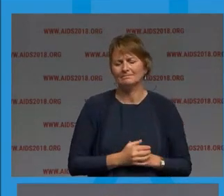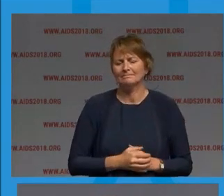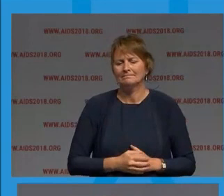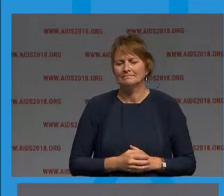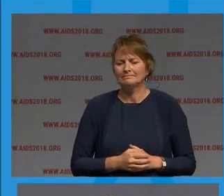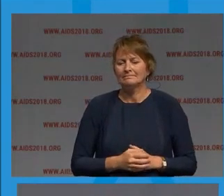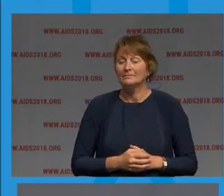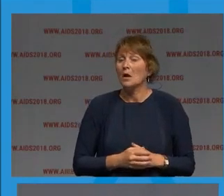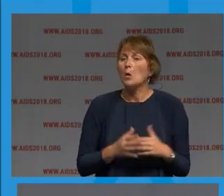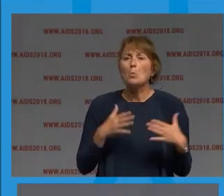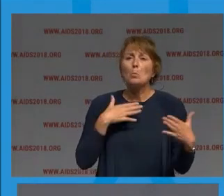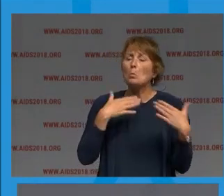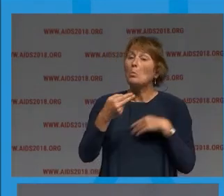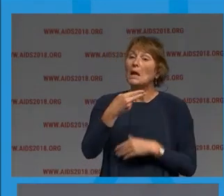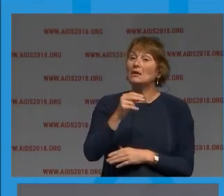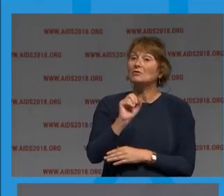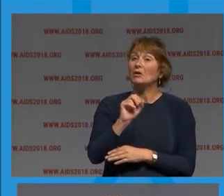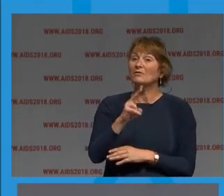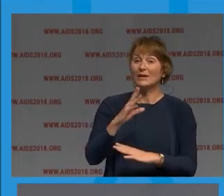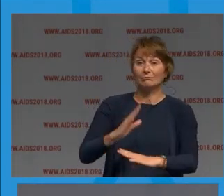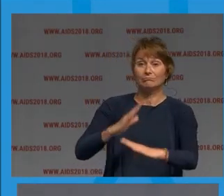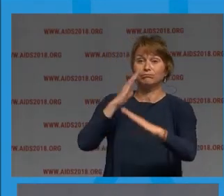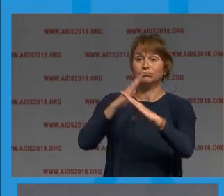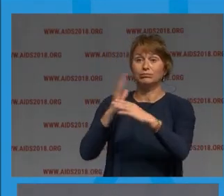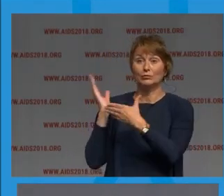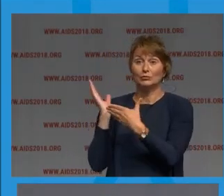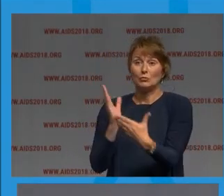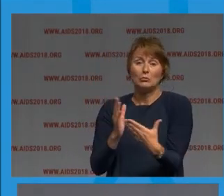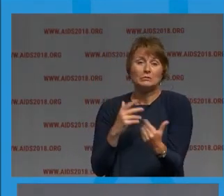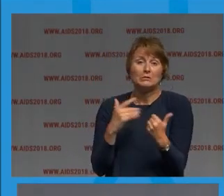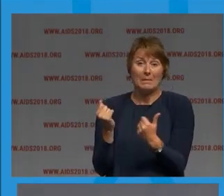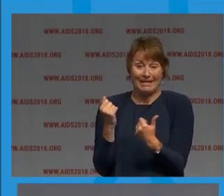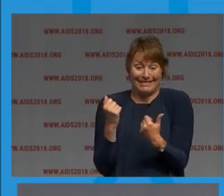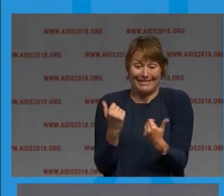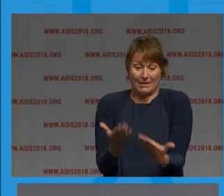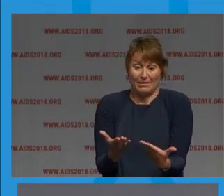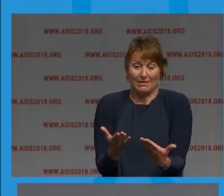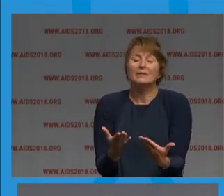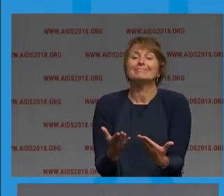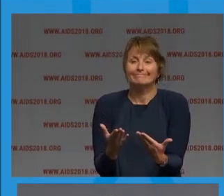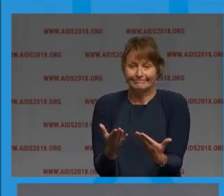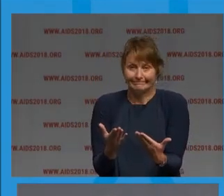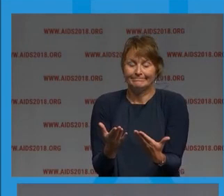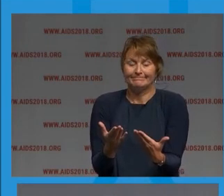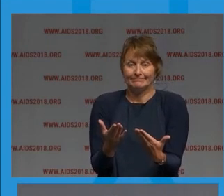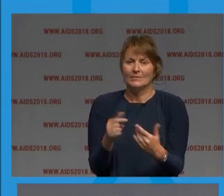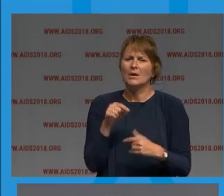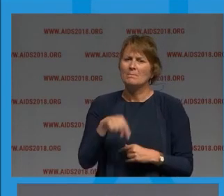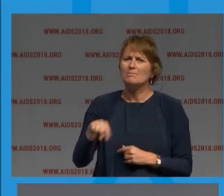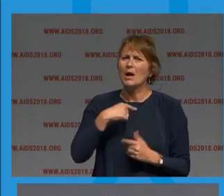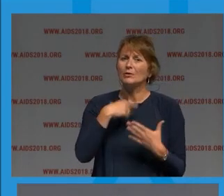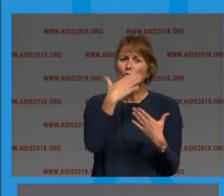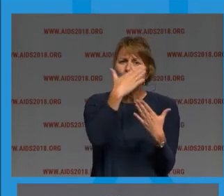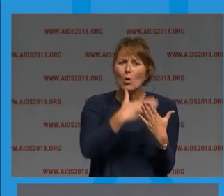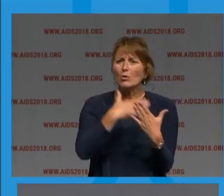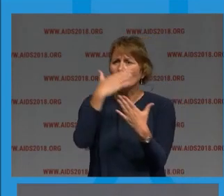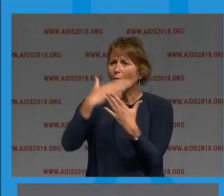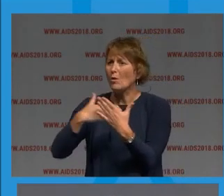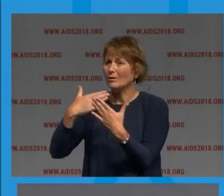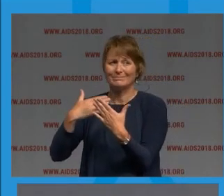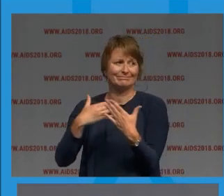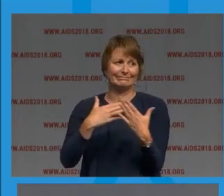Even when HIV prevention services are available, the quality of programs is